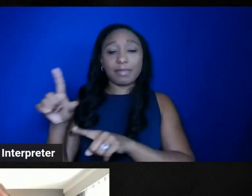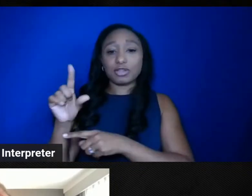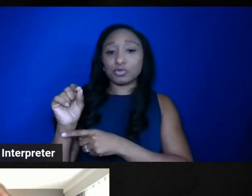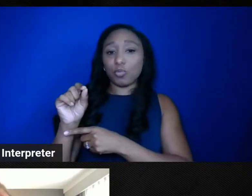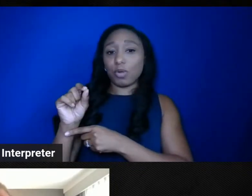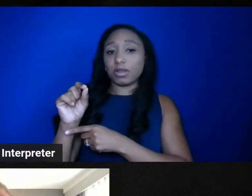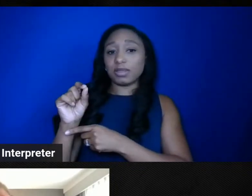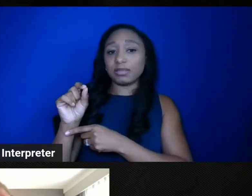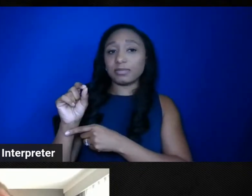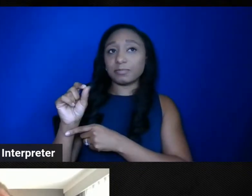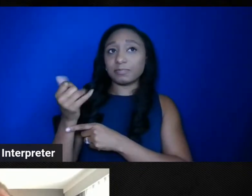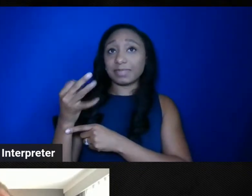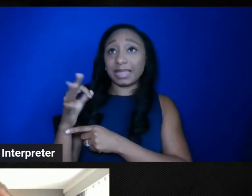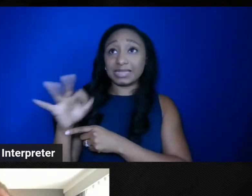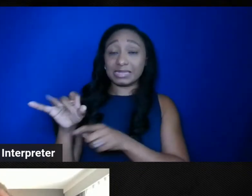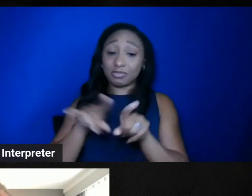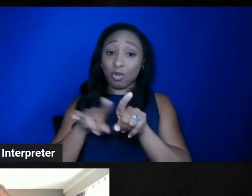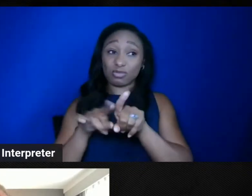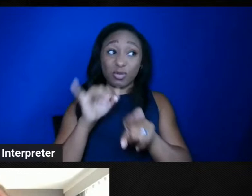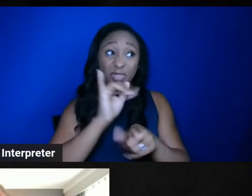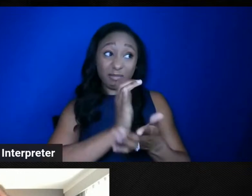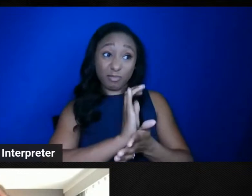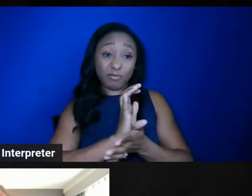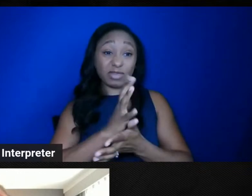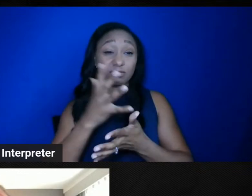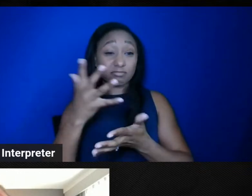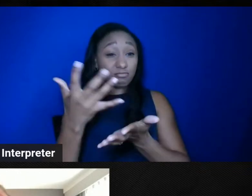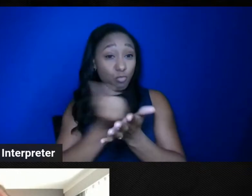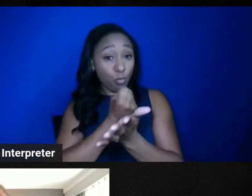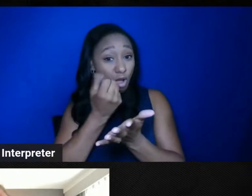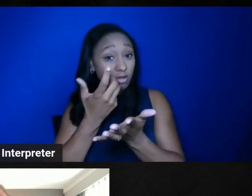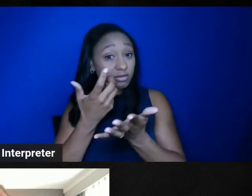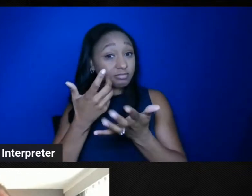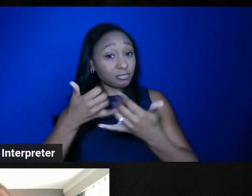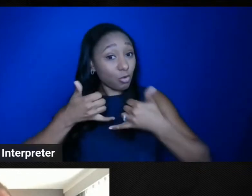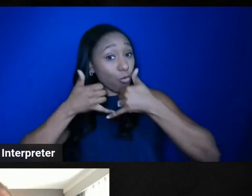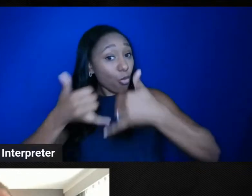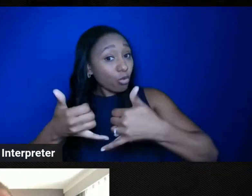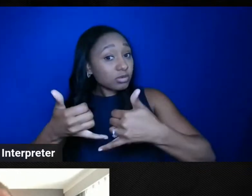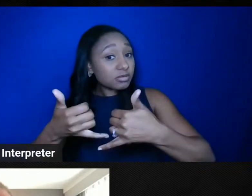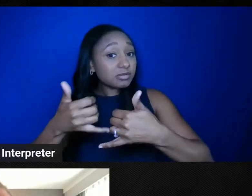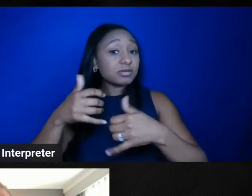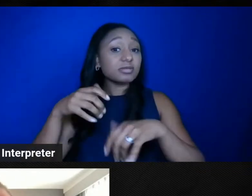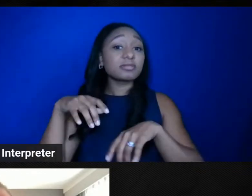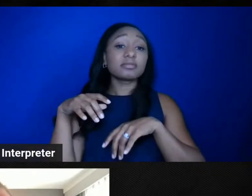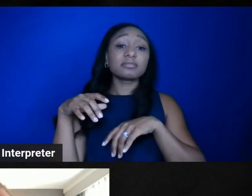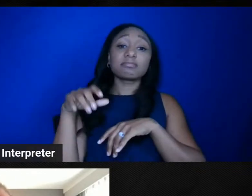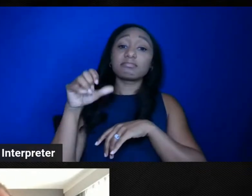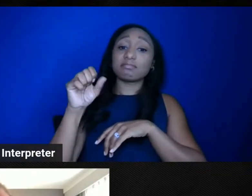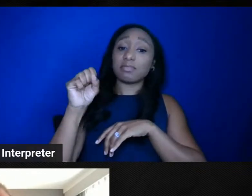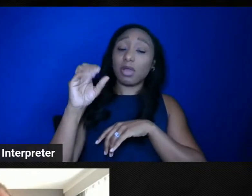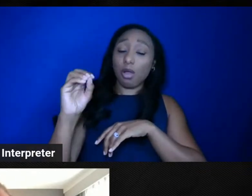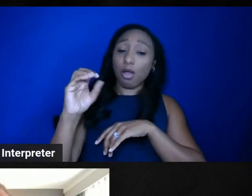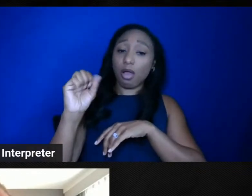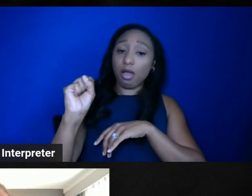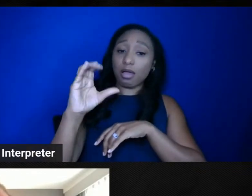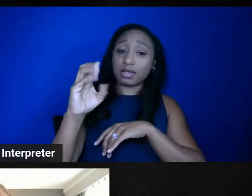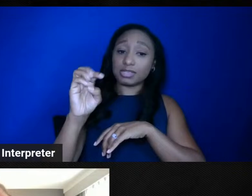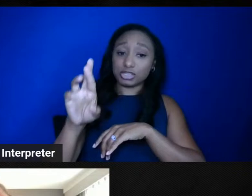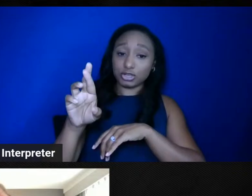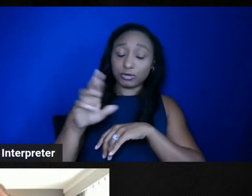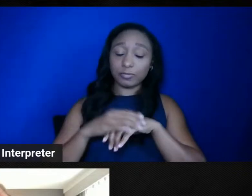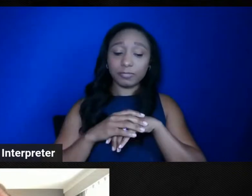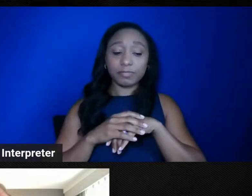many Oscars as it did. I came to Cornelius's story 2 years before the movie